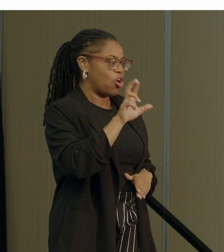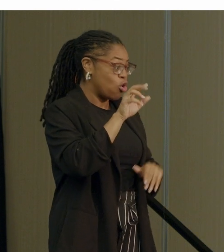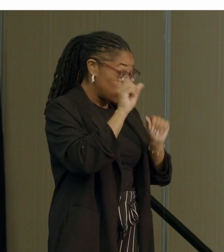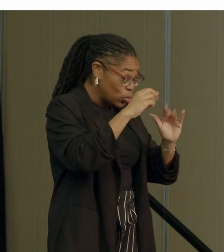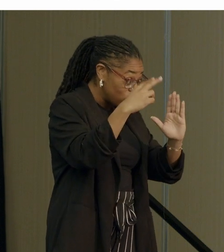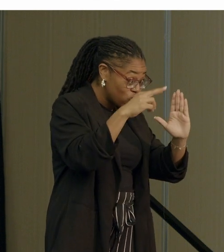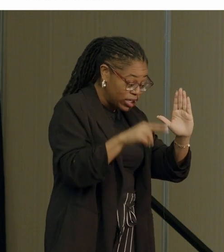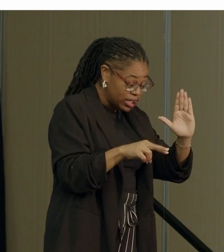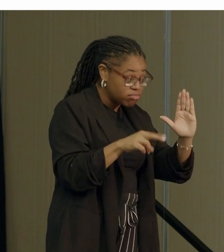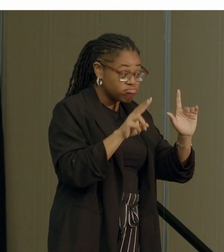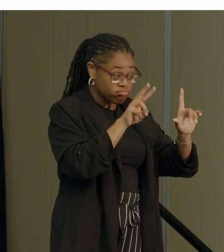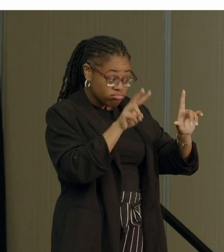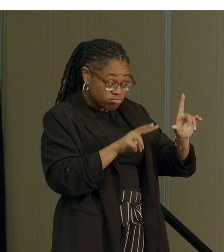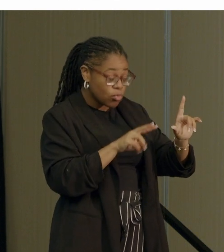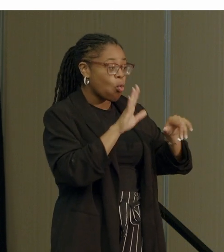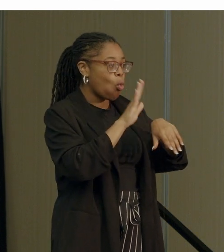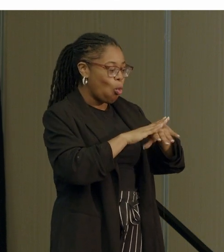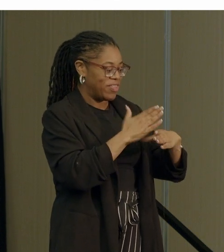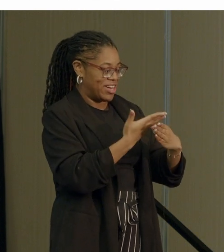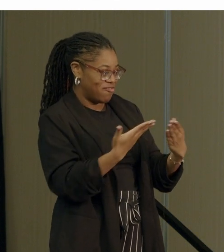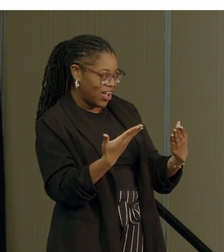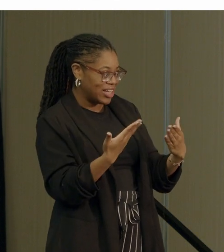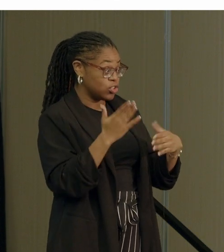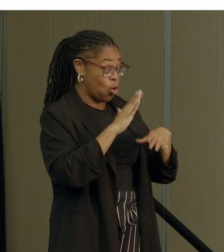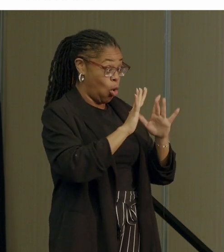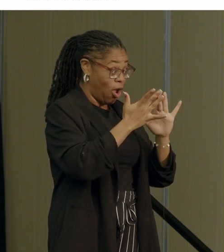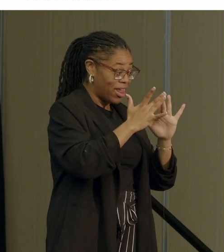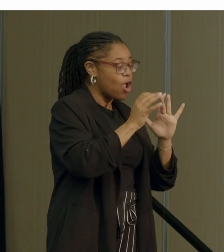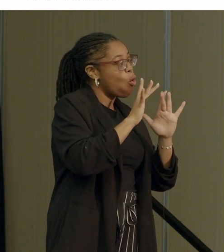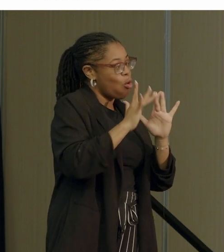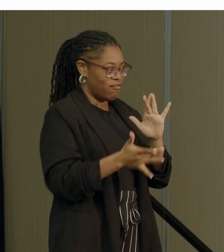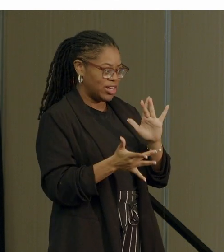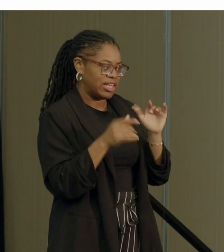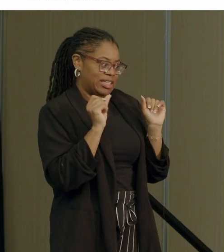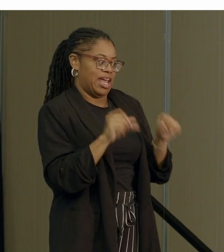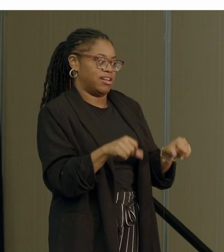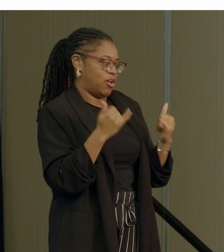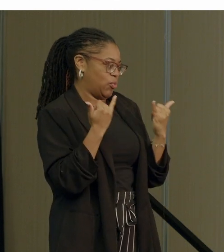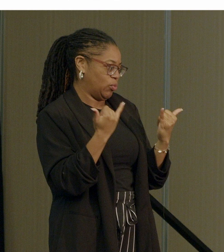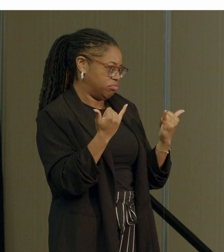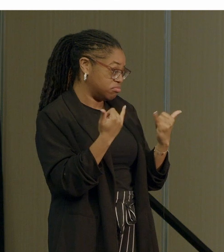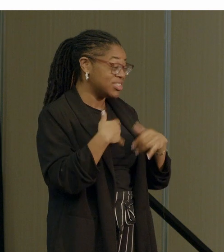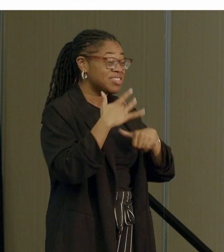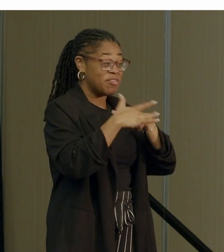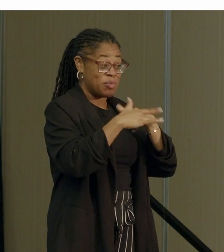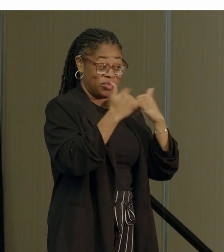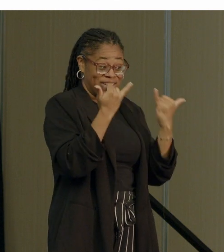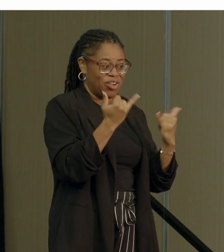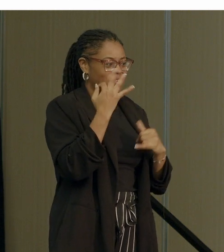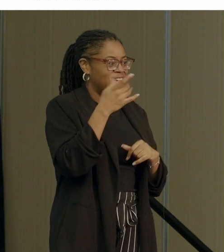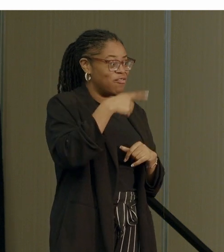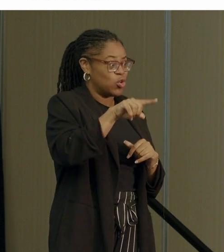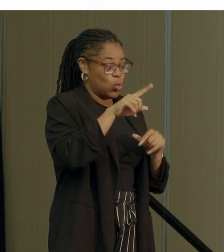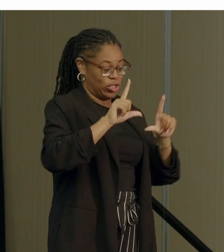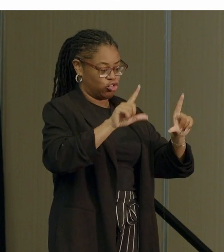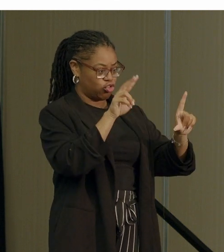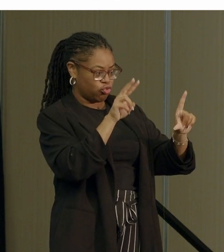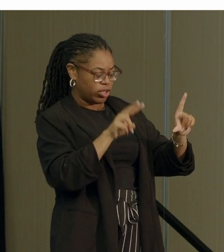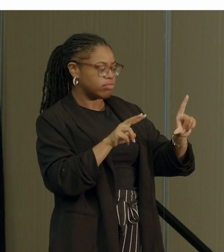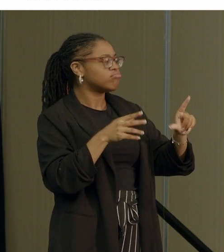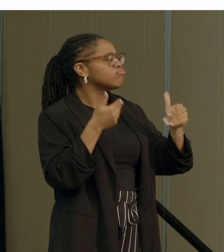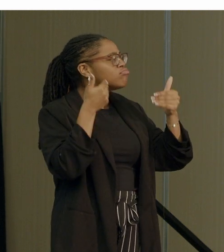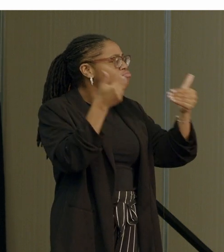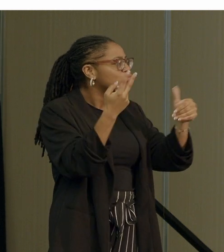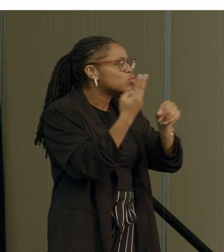it on the device, online or offline. So it's available today. So if you're a screen reader user, feel free to give it